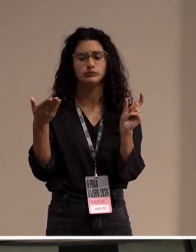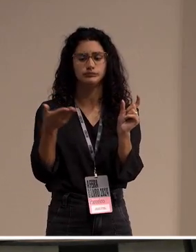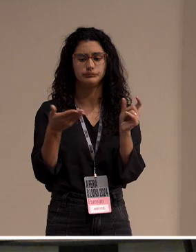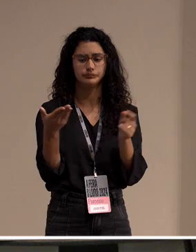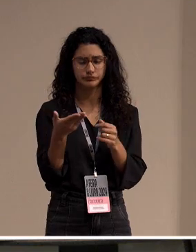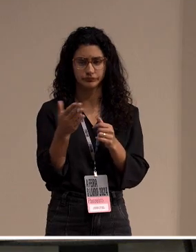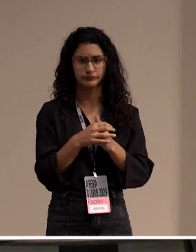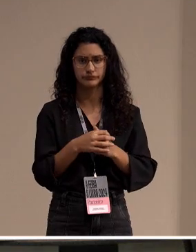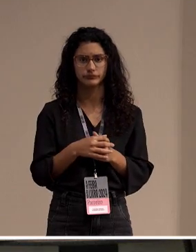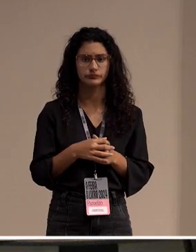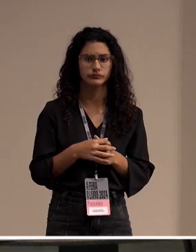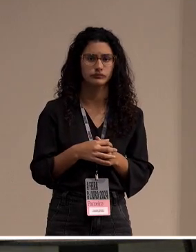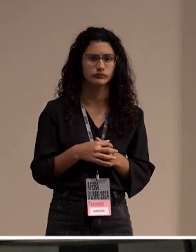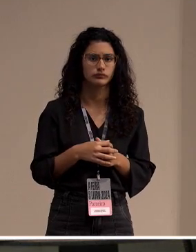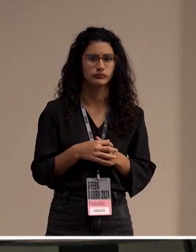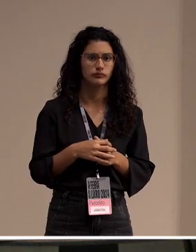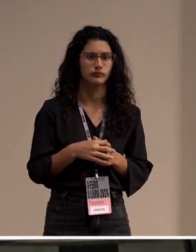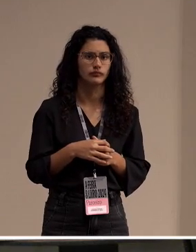hoje,